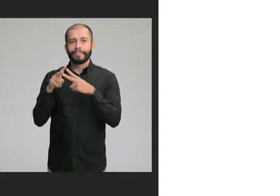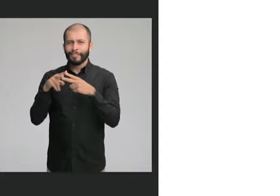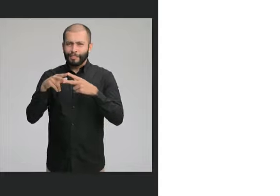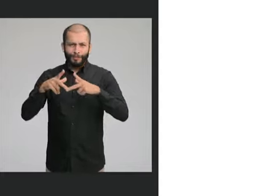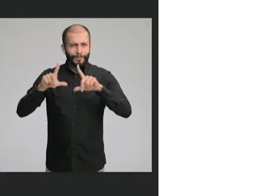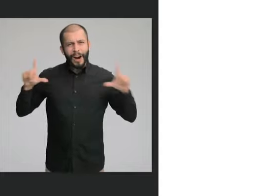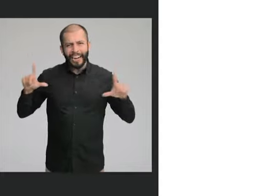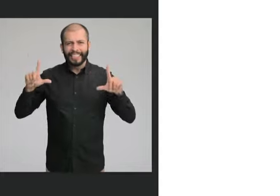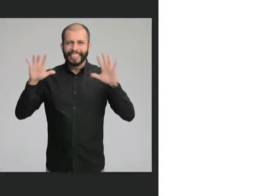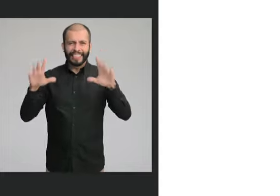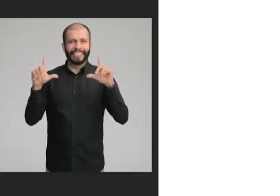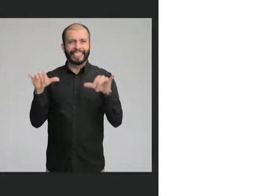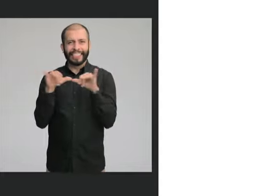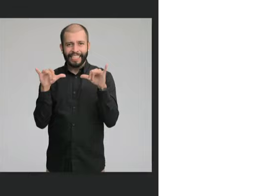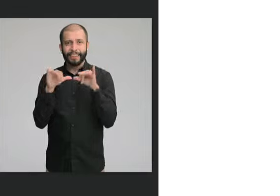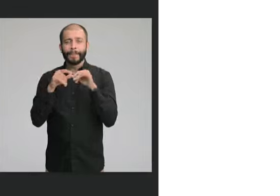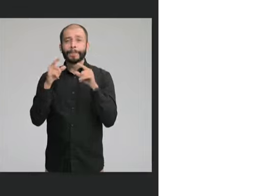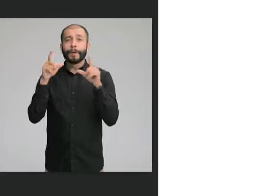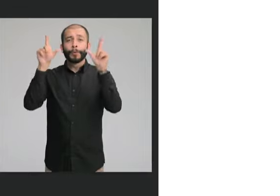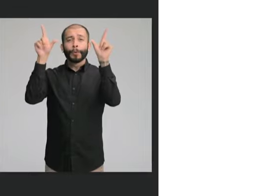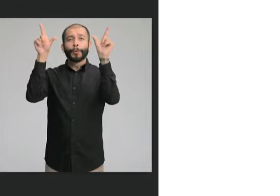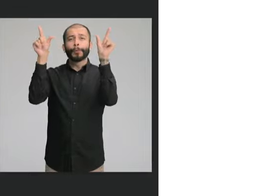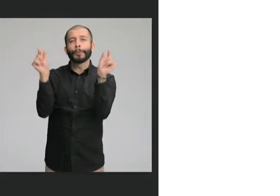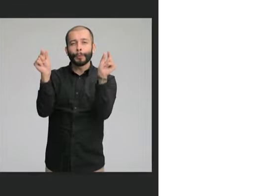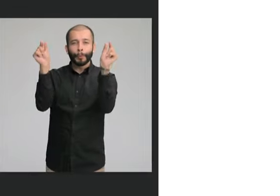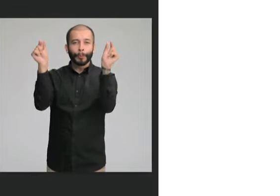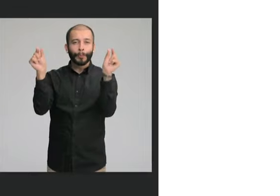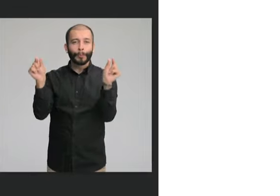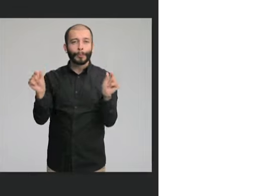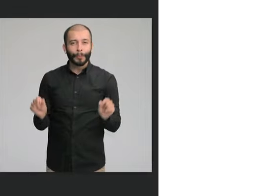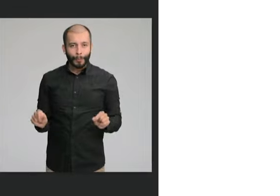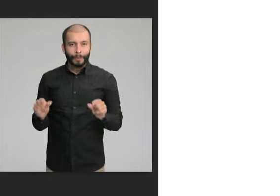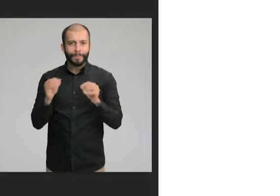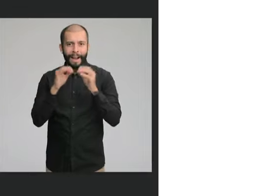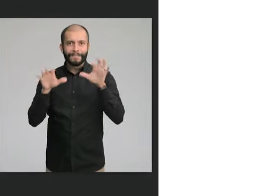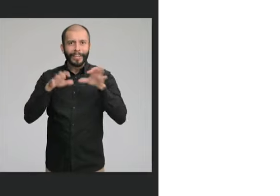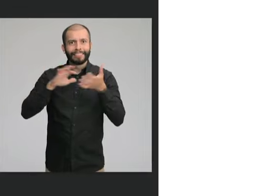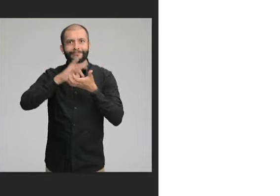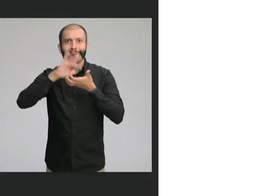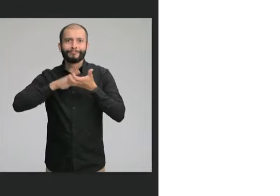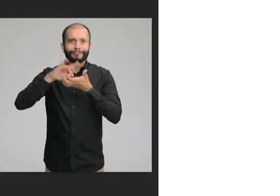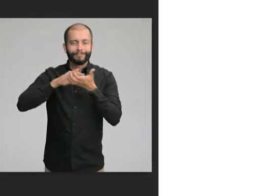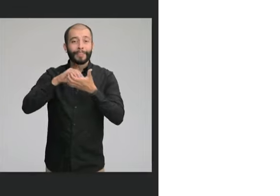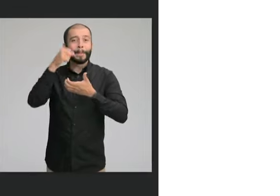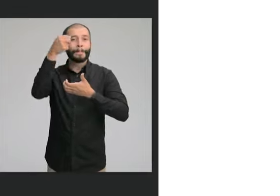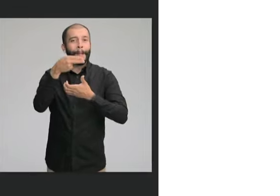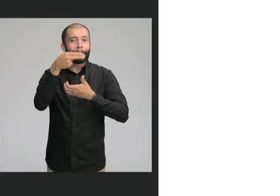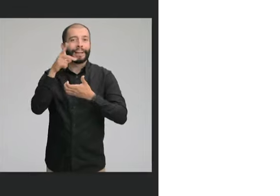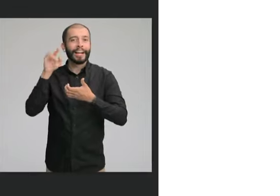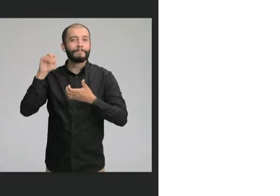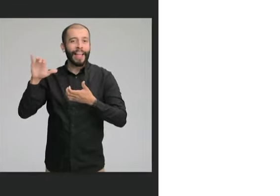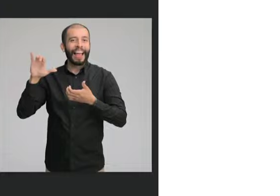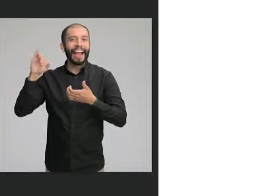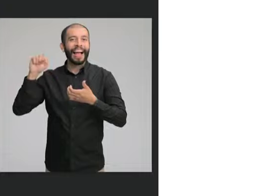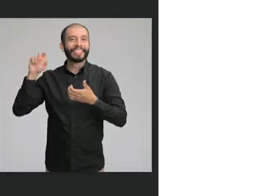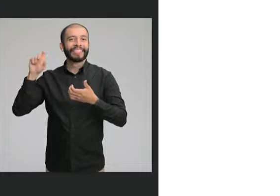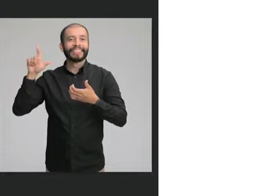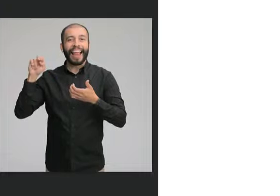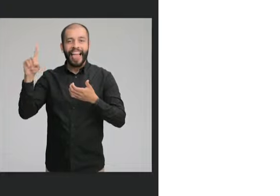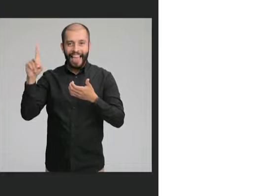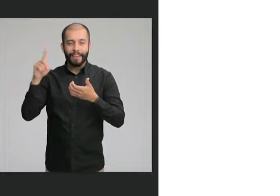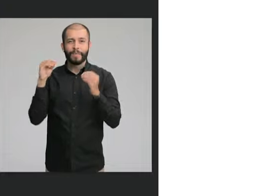Pro Max come in two great sizes. Okay. Now with even thinner borders, more active area, and the dynamic island.